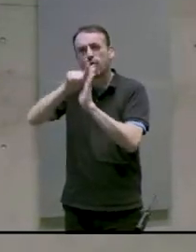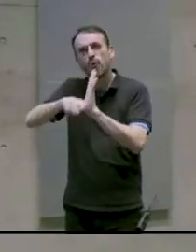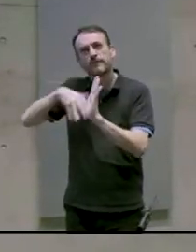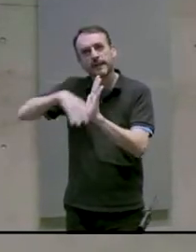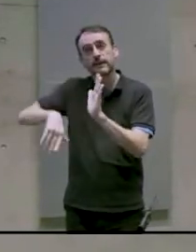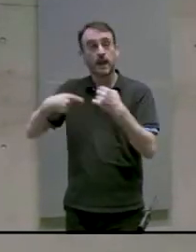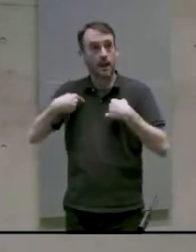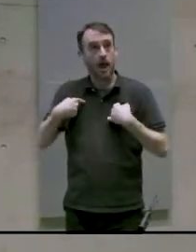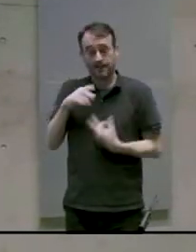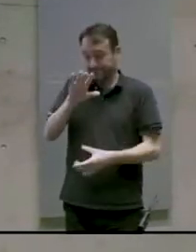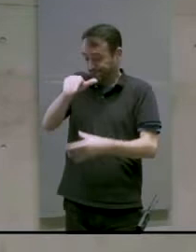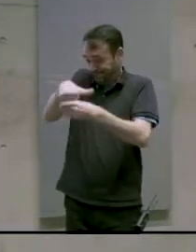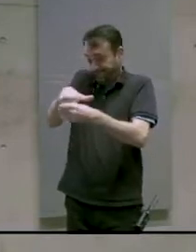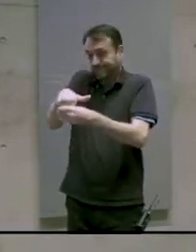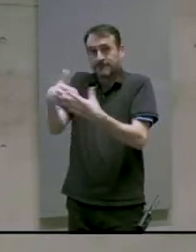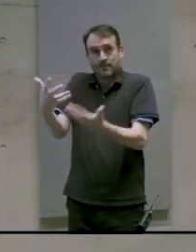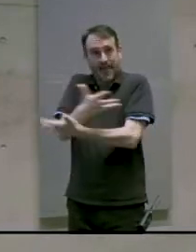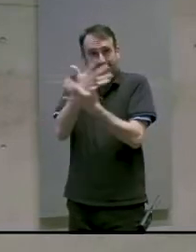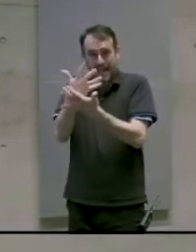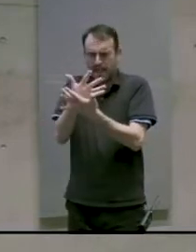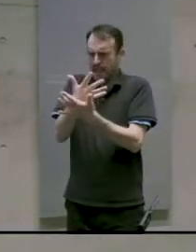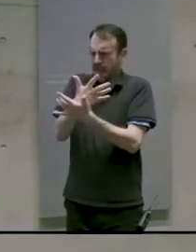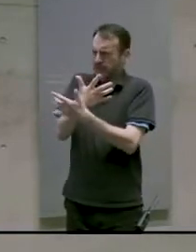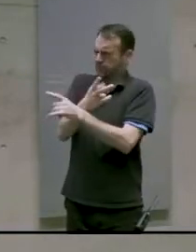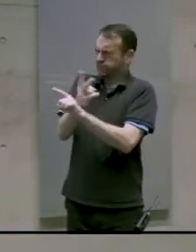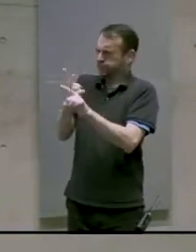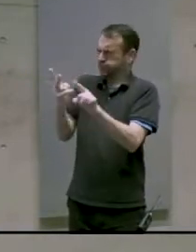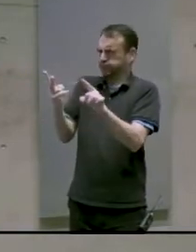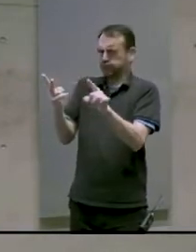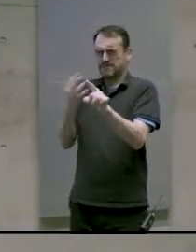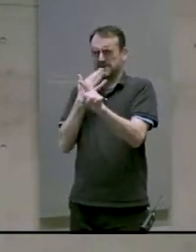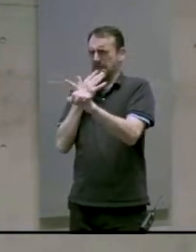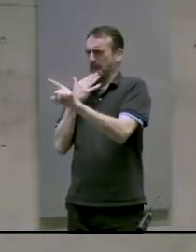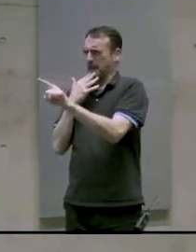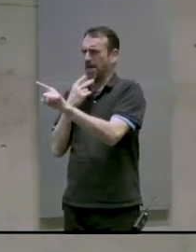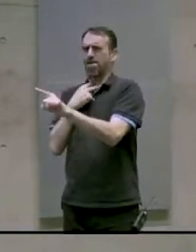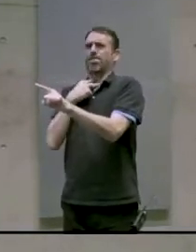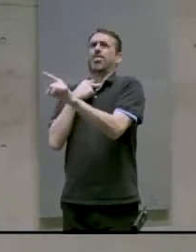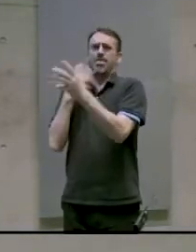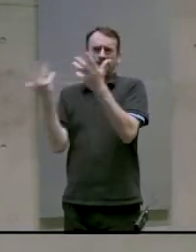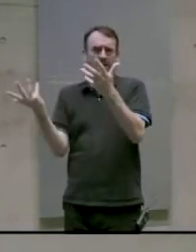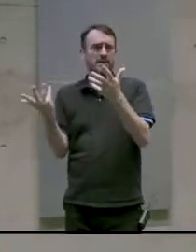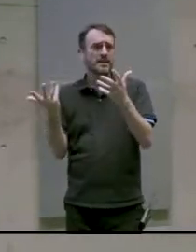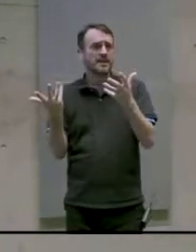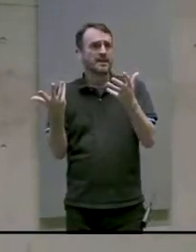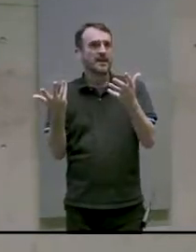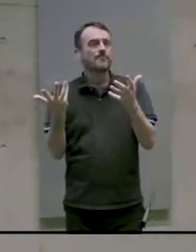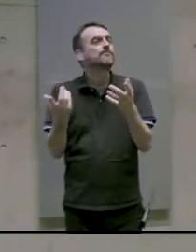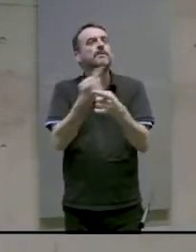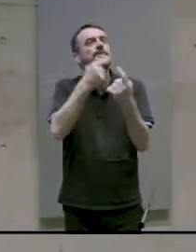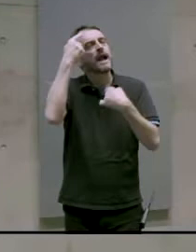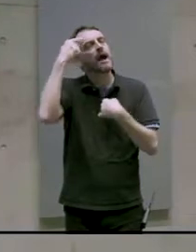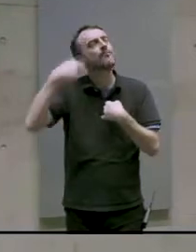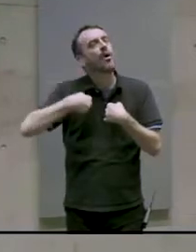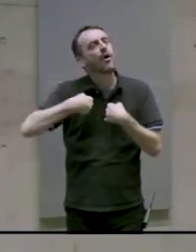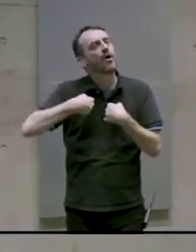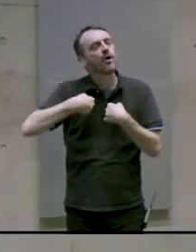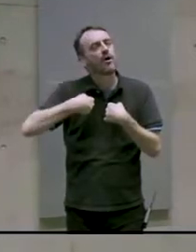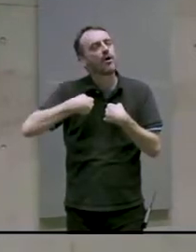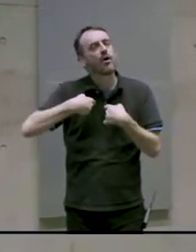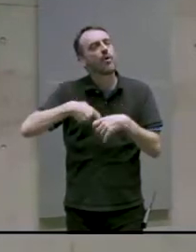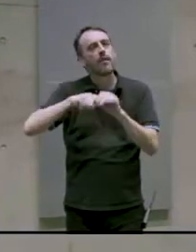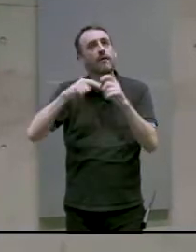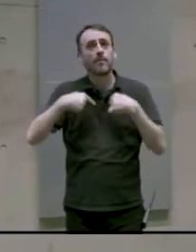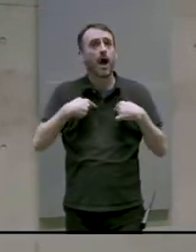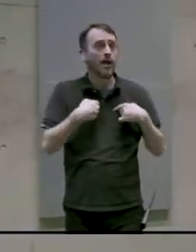and it dismays me at what I feel is mistakes. So maybe some people will think I'm not qualified to do that. I have written a lot of